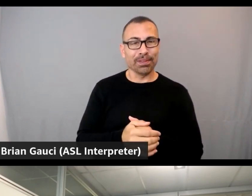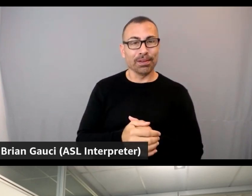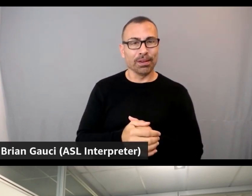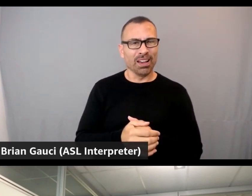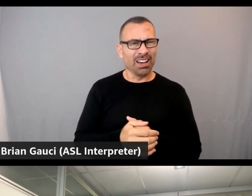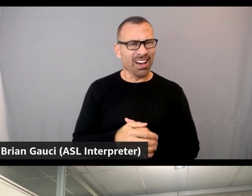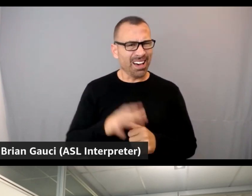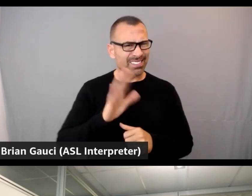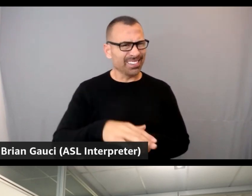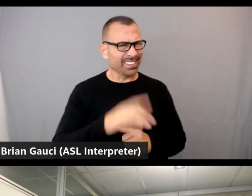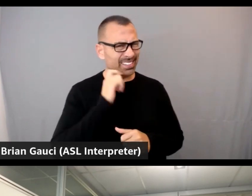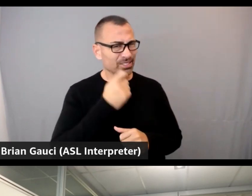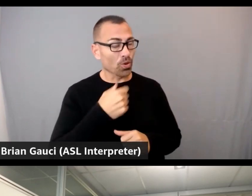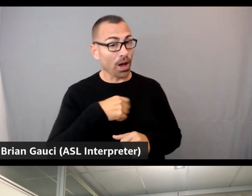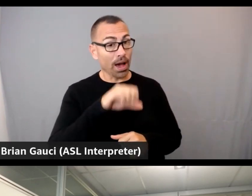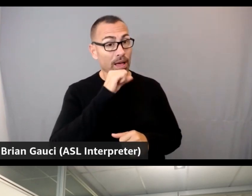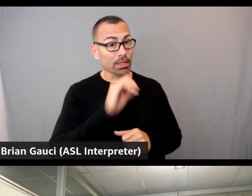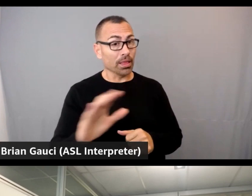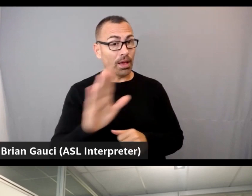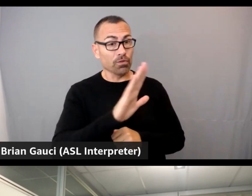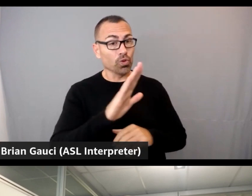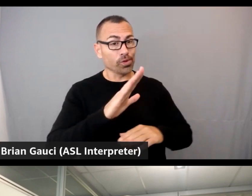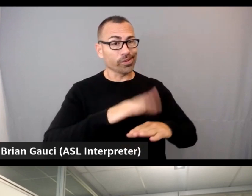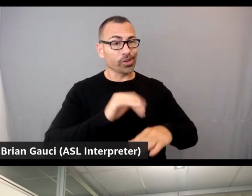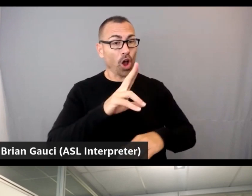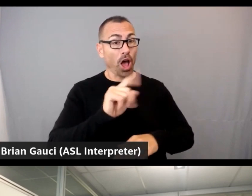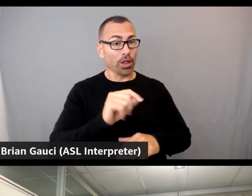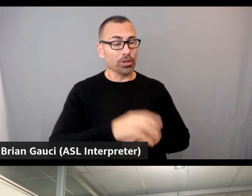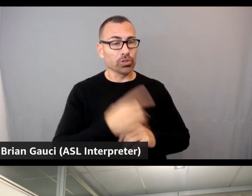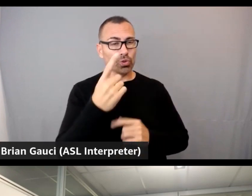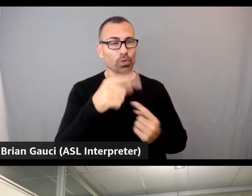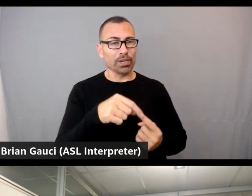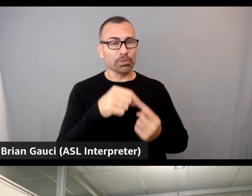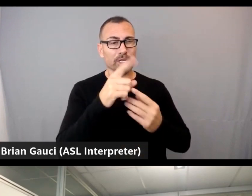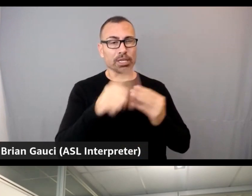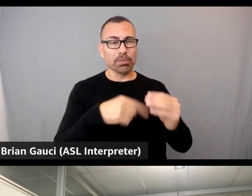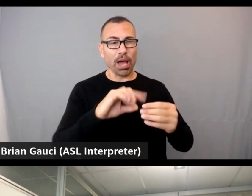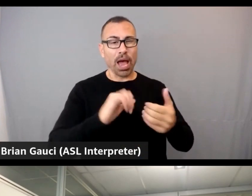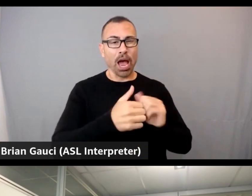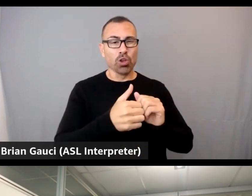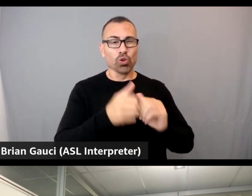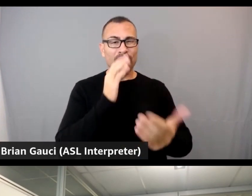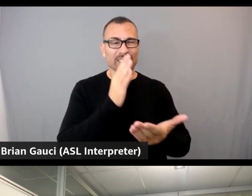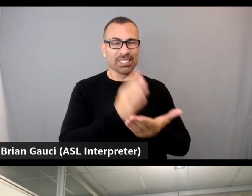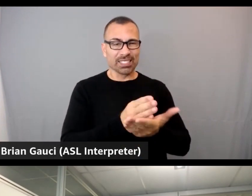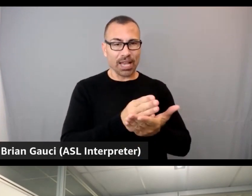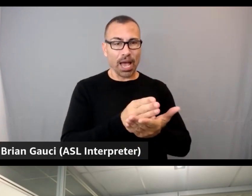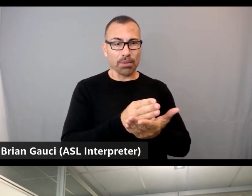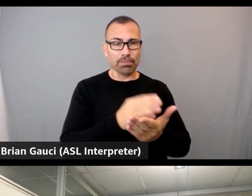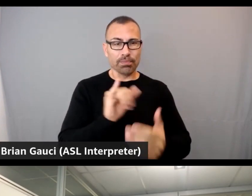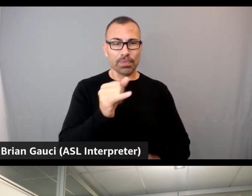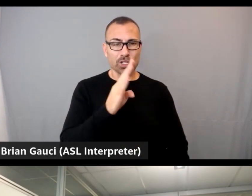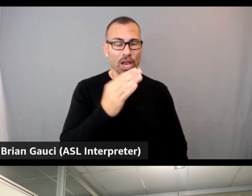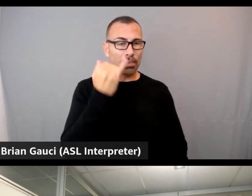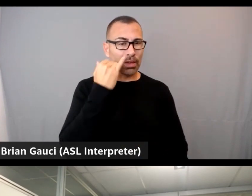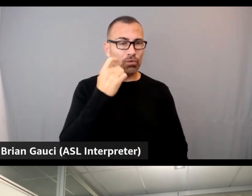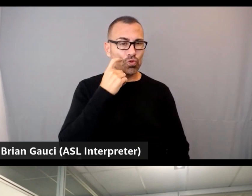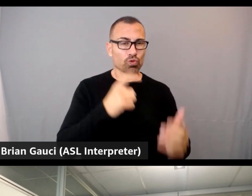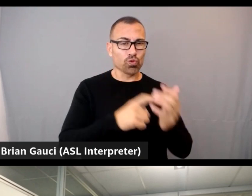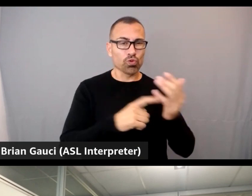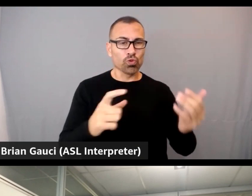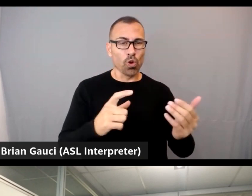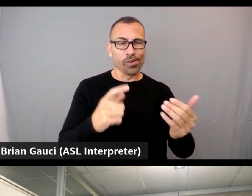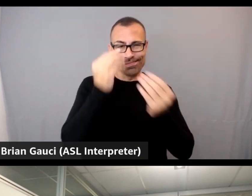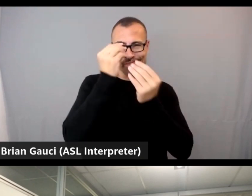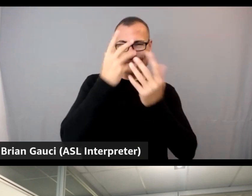call outs that you made, especially the one that stands out to me is about how you can stop the job if there's like bad quality data. I think,